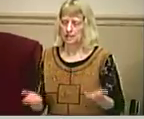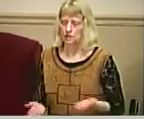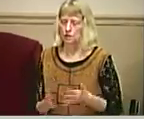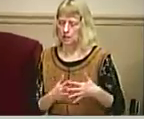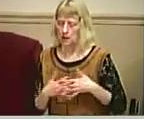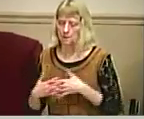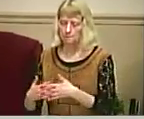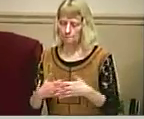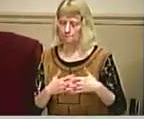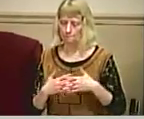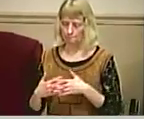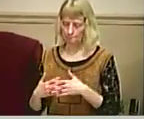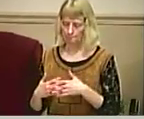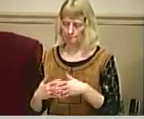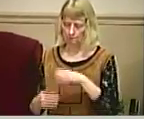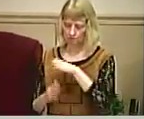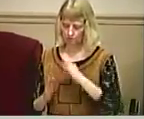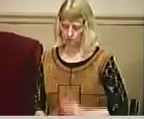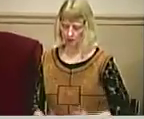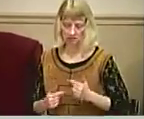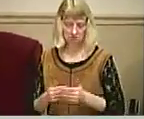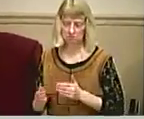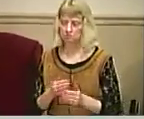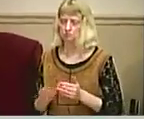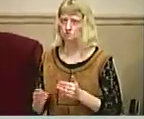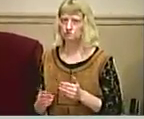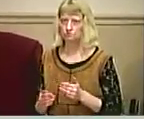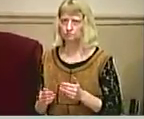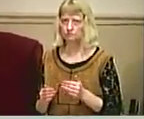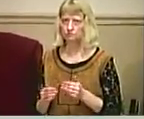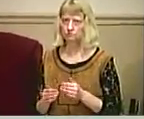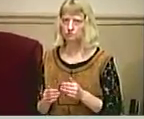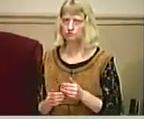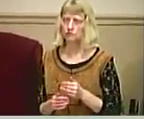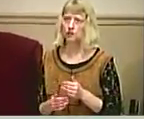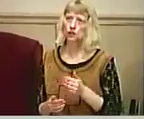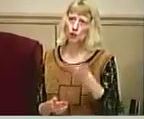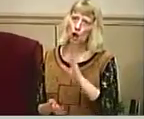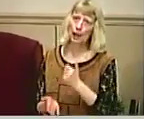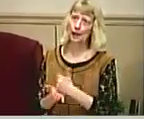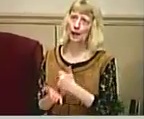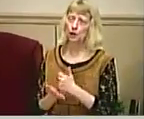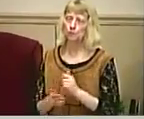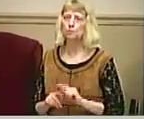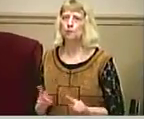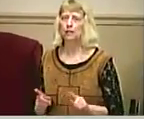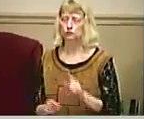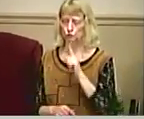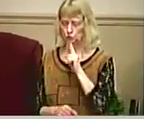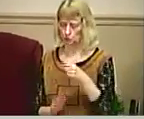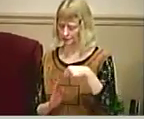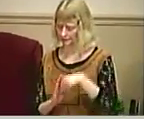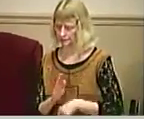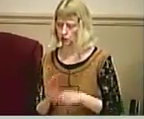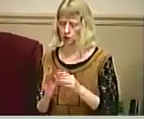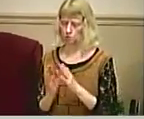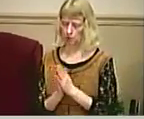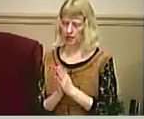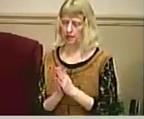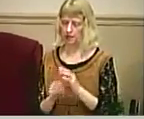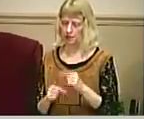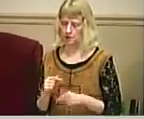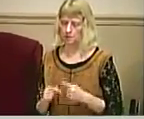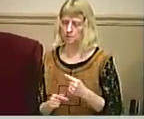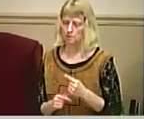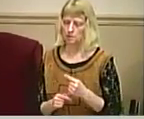United States of America. No matter what we're praying for, not just, hey, God help, but be praying earnestly and seriously as we